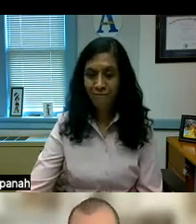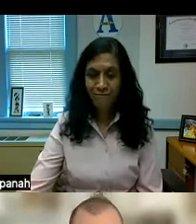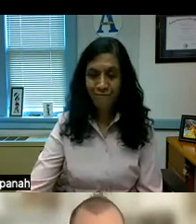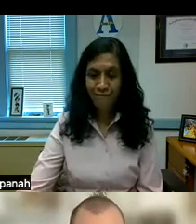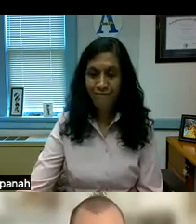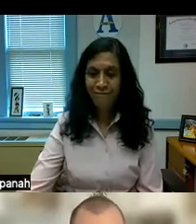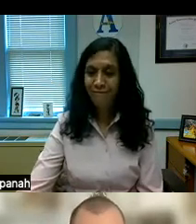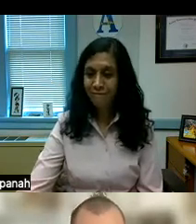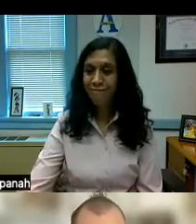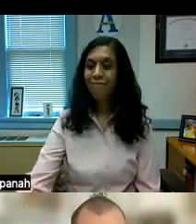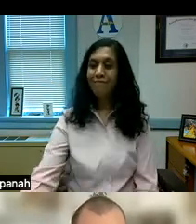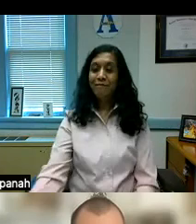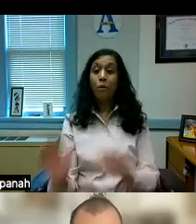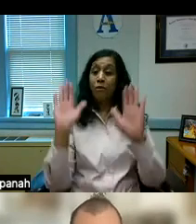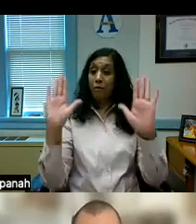Okay.